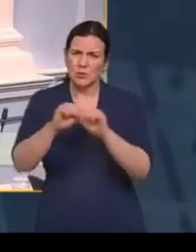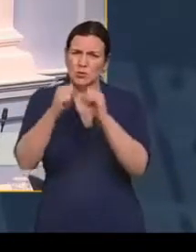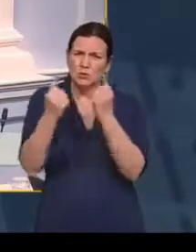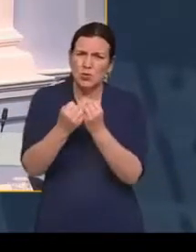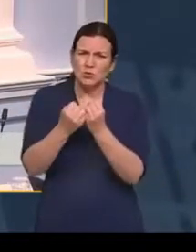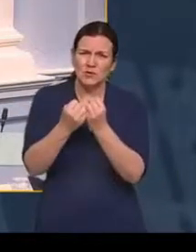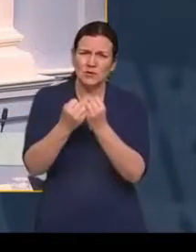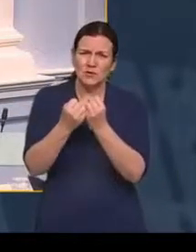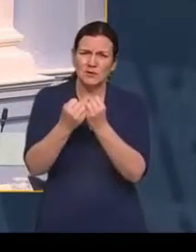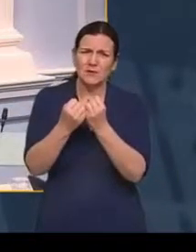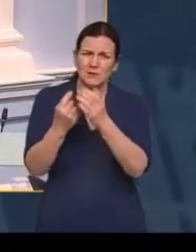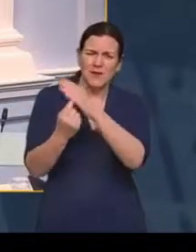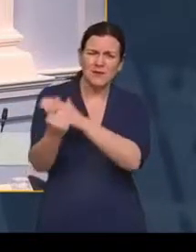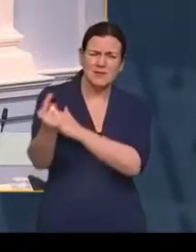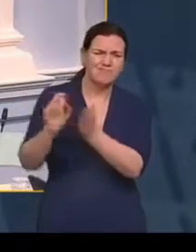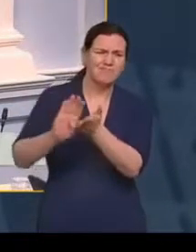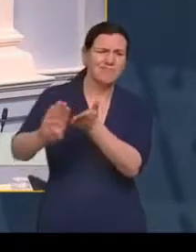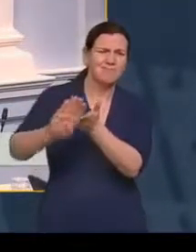was social